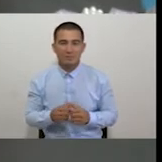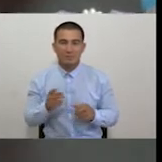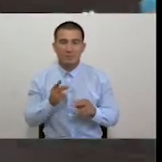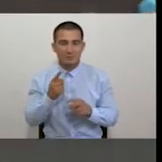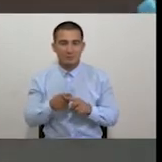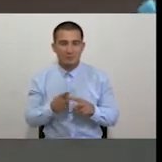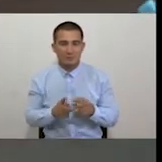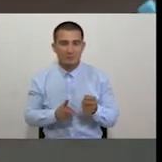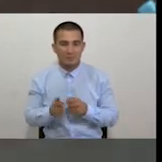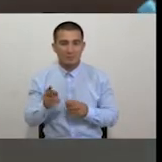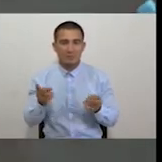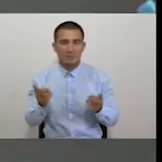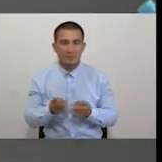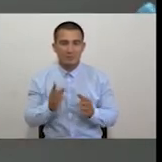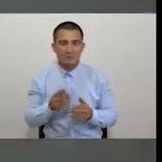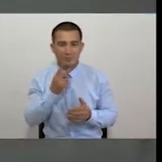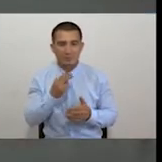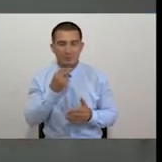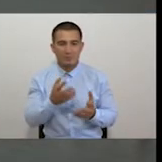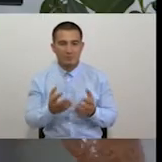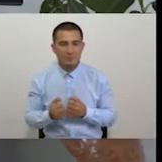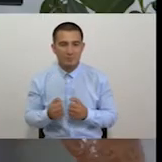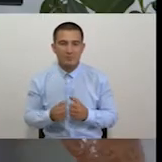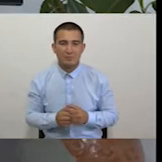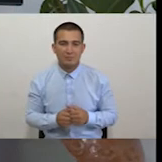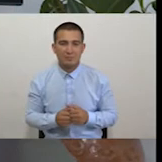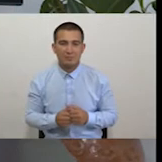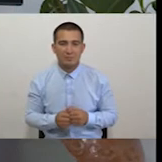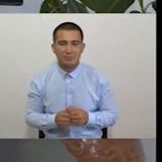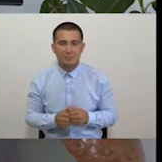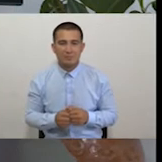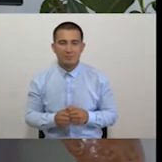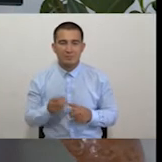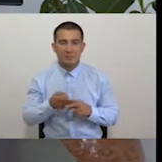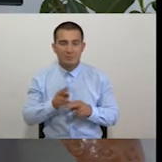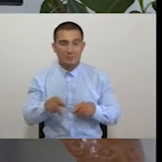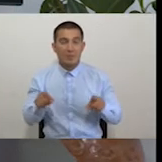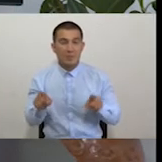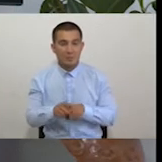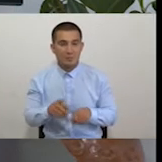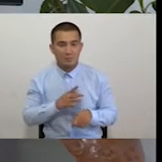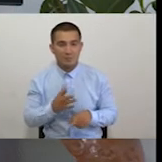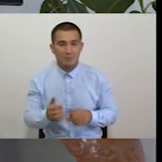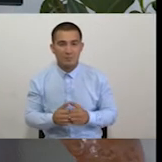qirqib olamiz. Demak, Buni ham